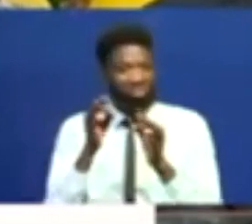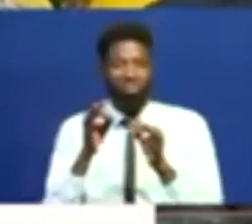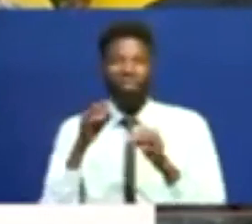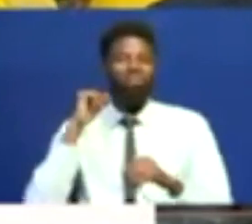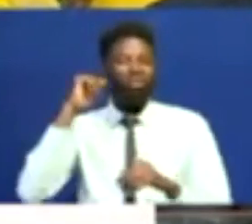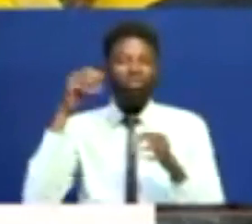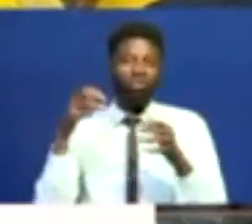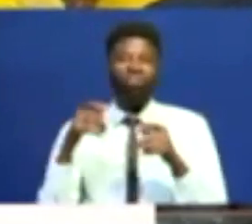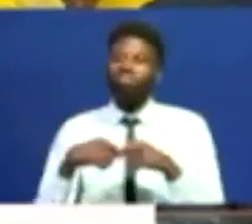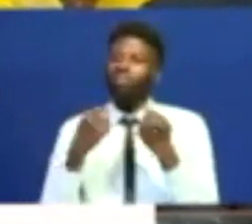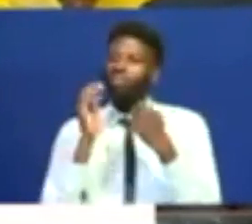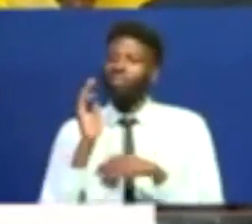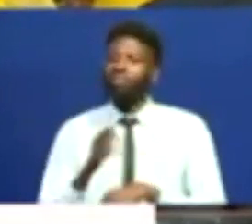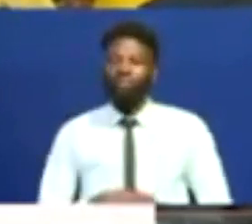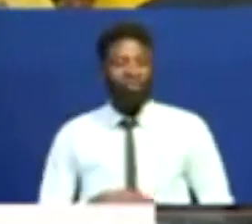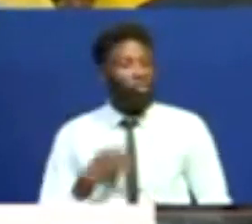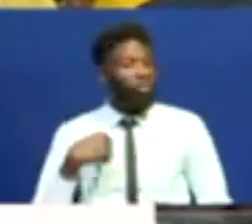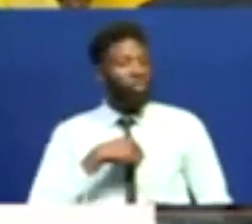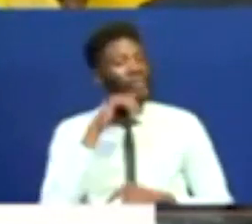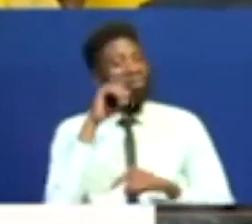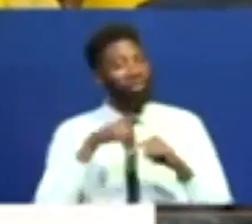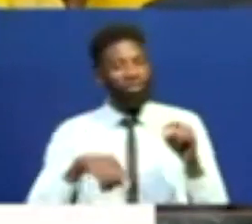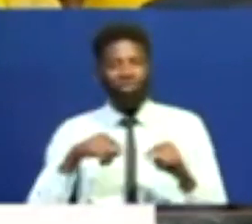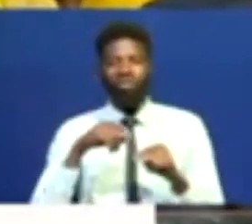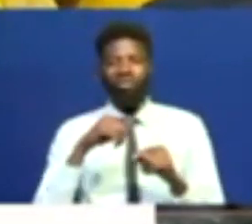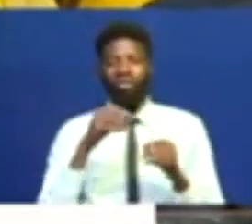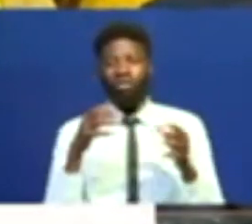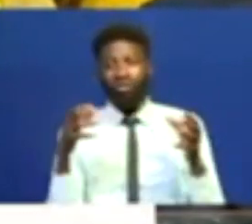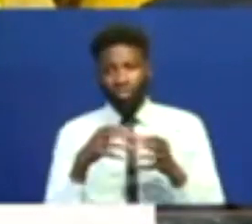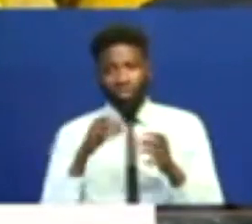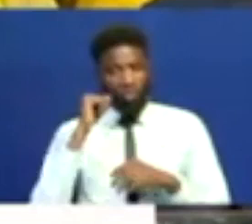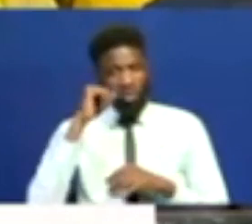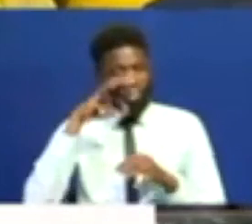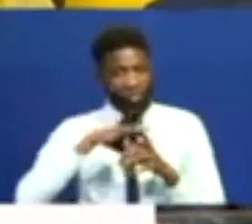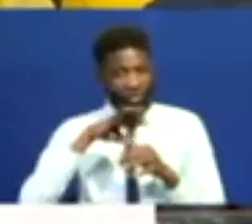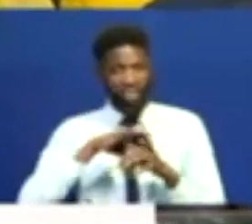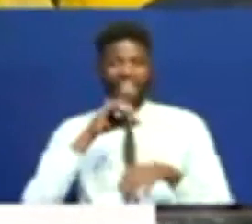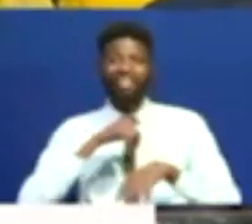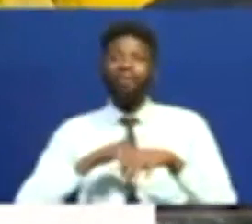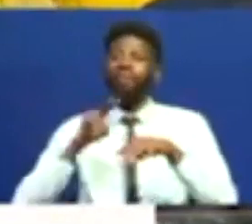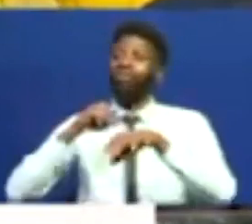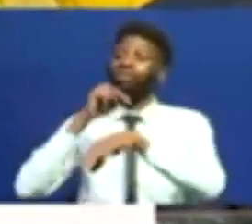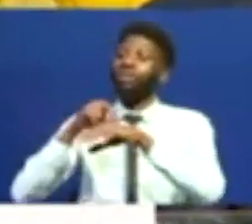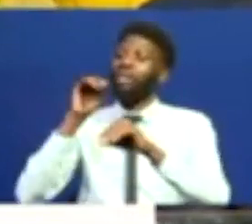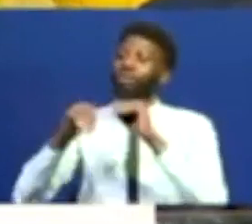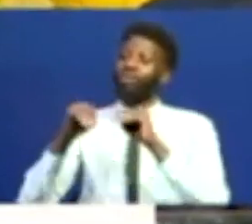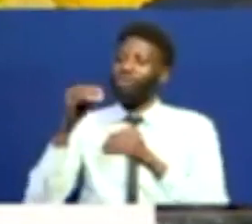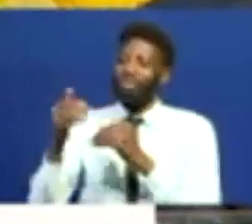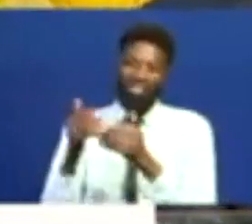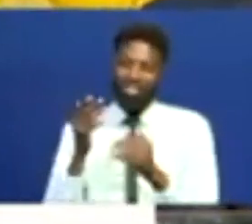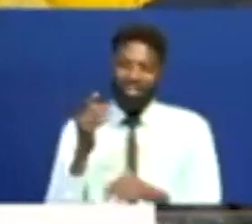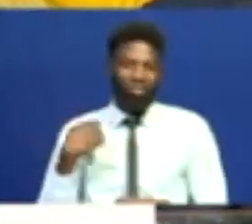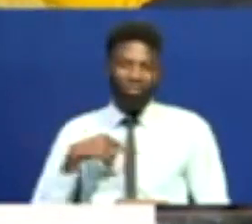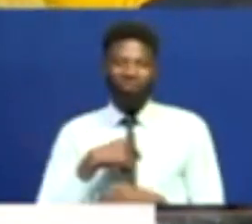Hatuwezi kufanya uchaguzi ya chama kama uchaguzi inakaribia ile ya national sita tukoroga. Sasa heri saa hii,